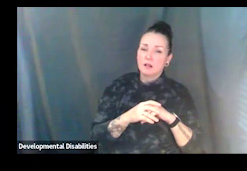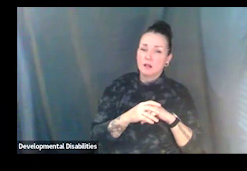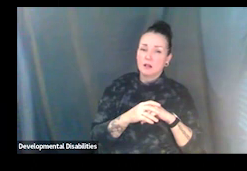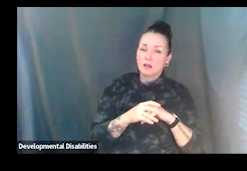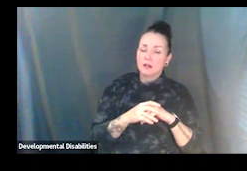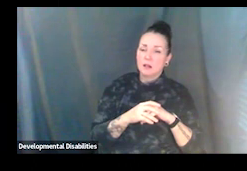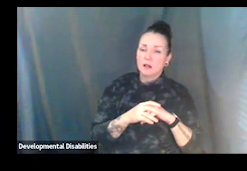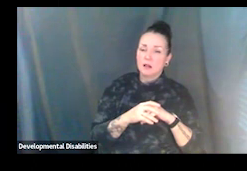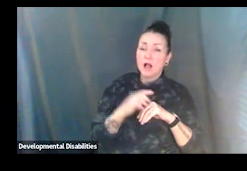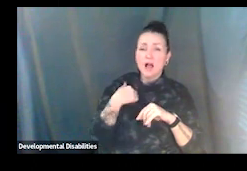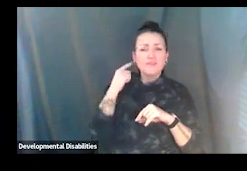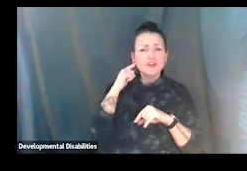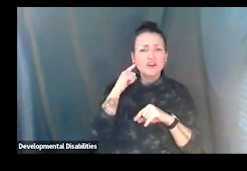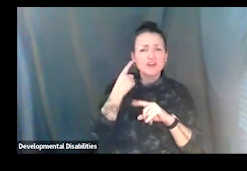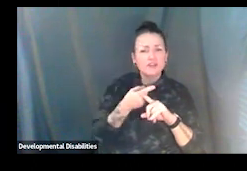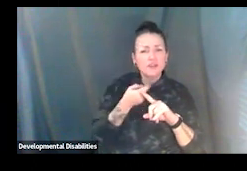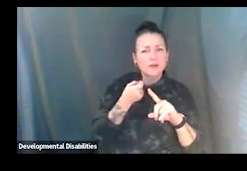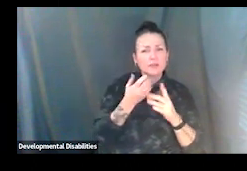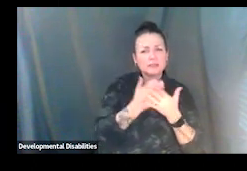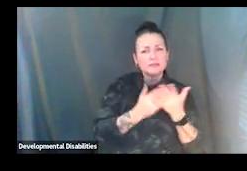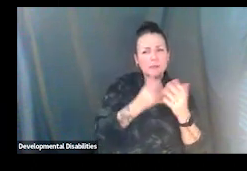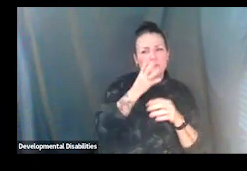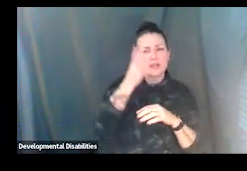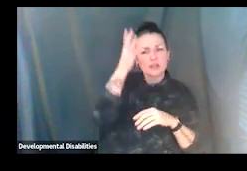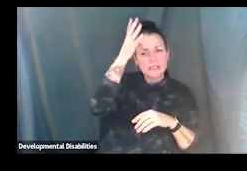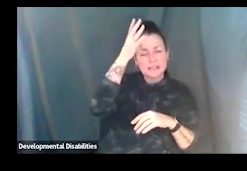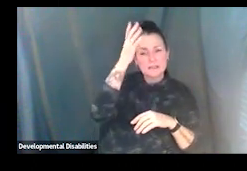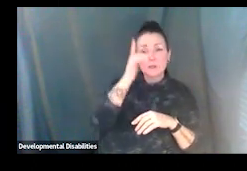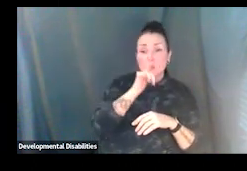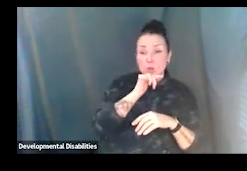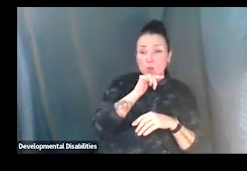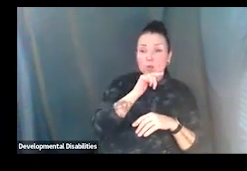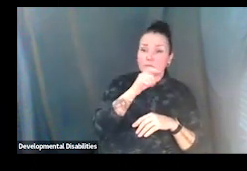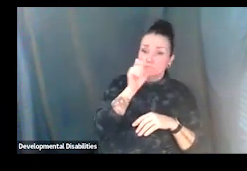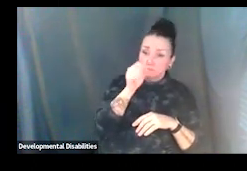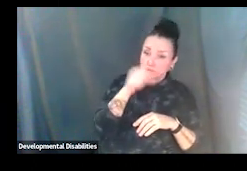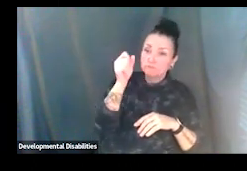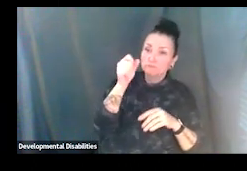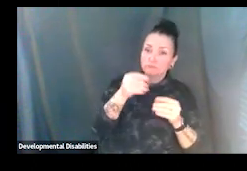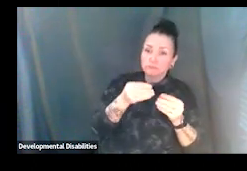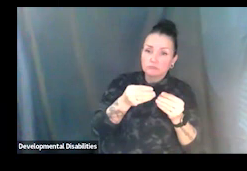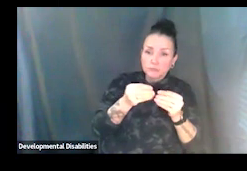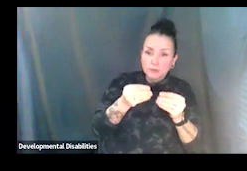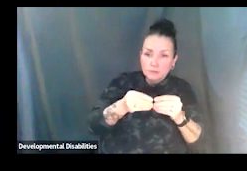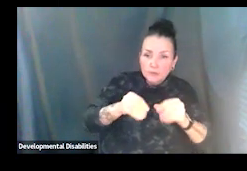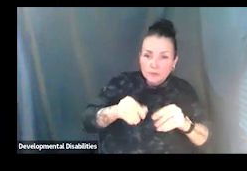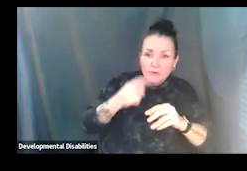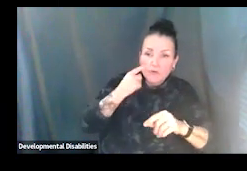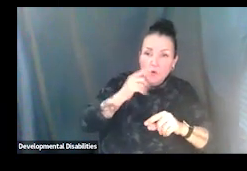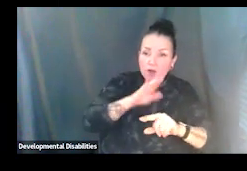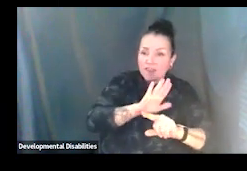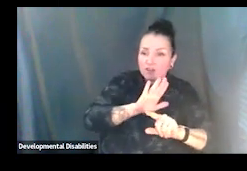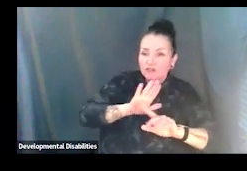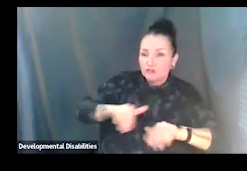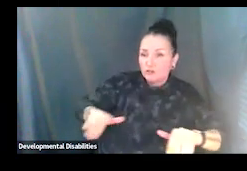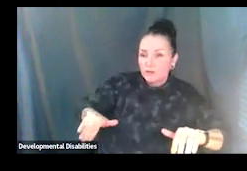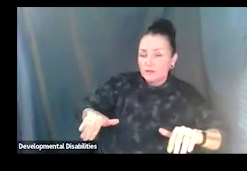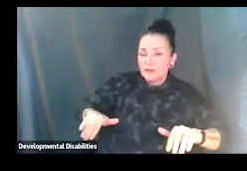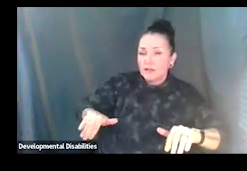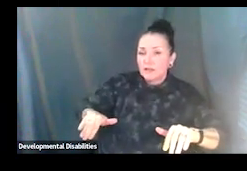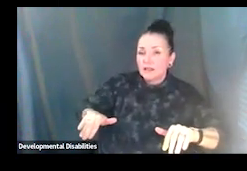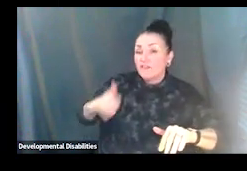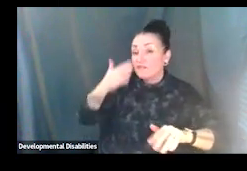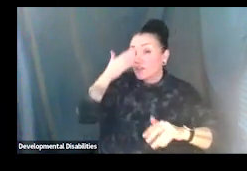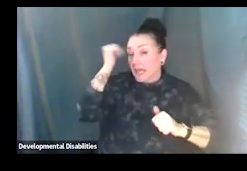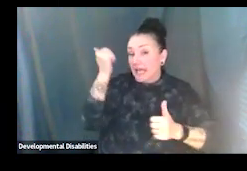would, and didn't wash their hands right away, that they could get, it really would burn their eyes and things. And I think, and